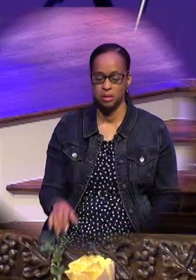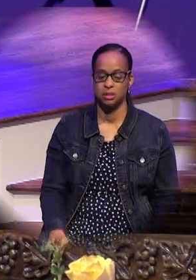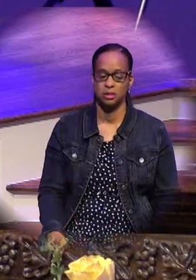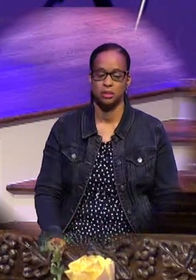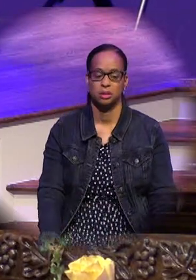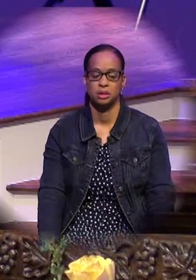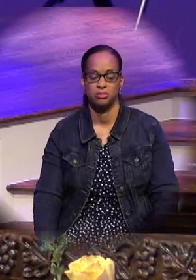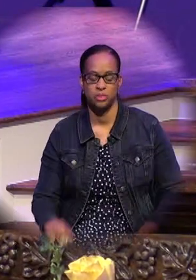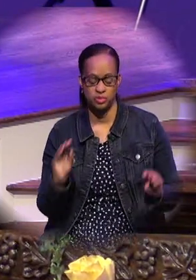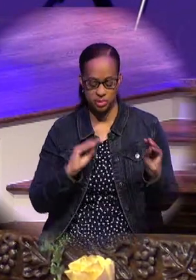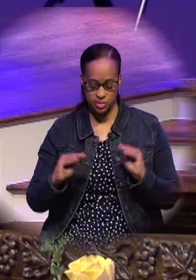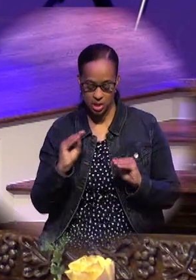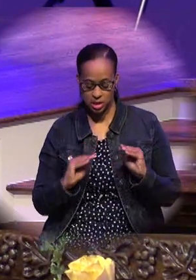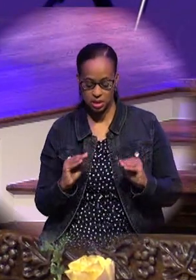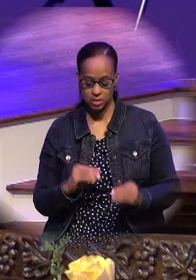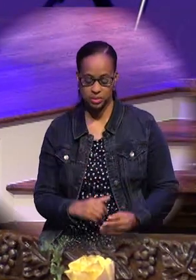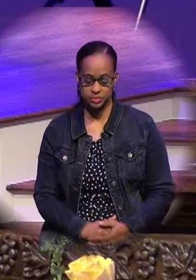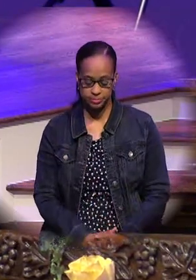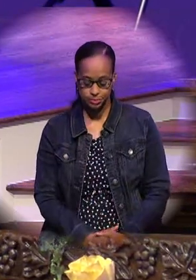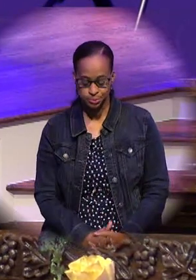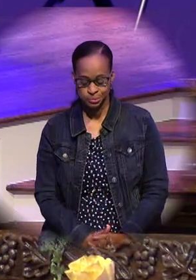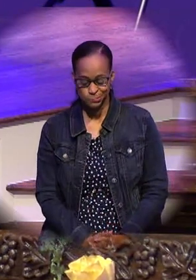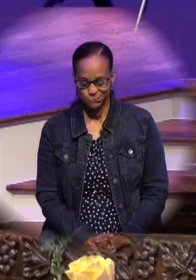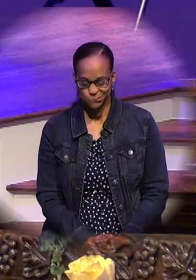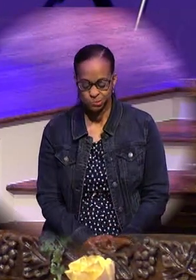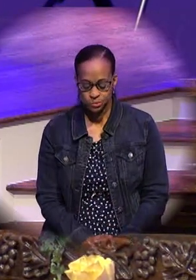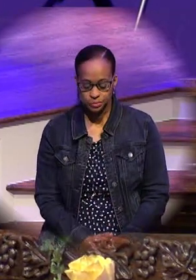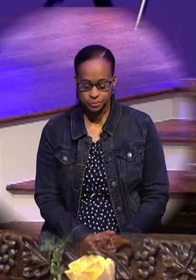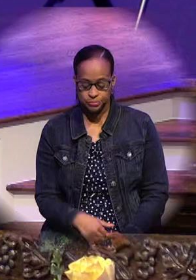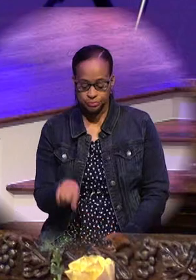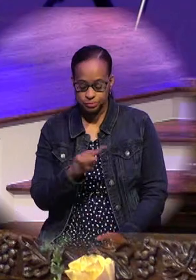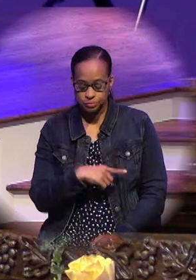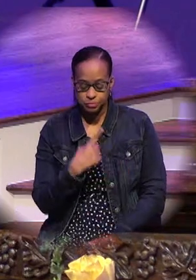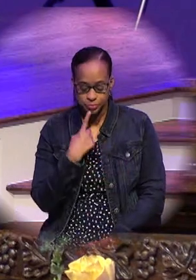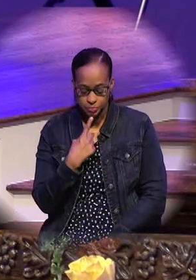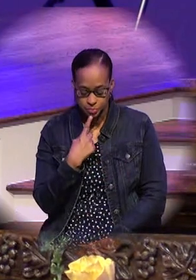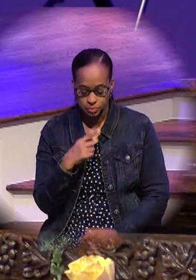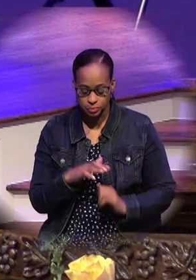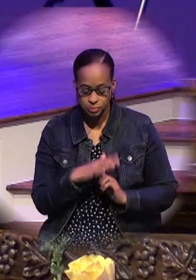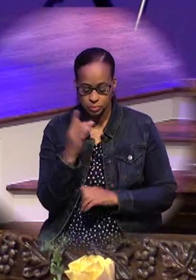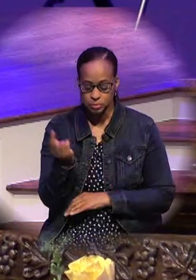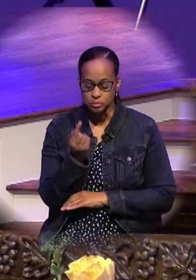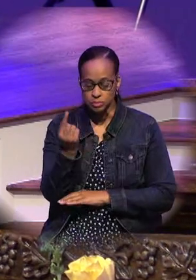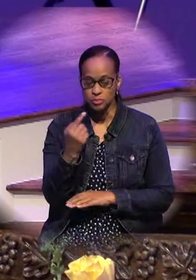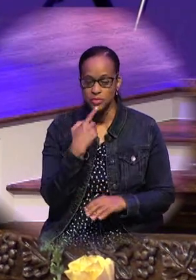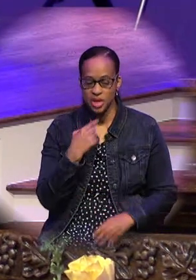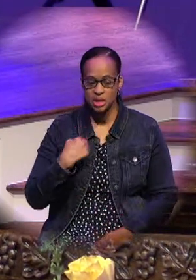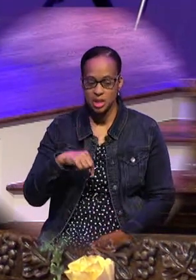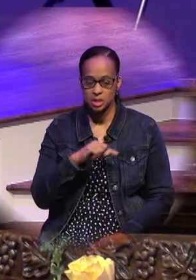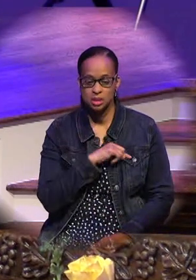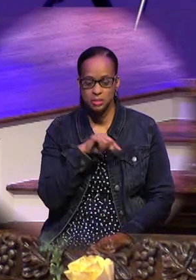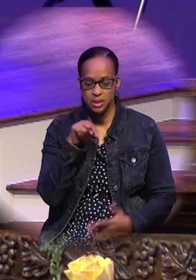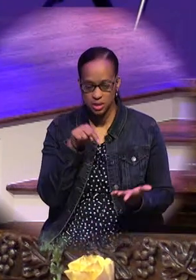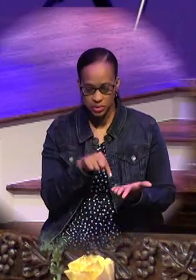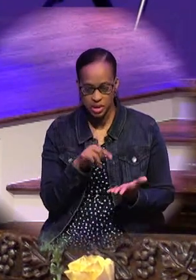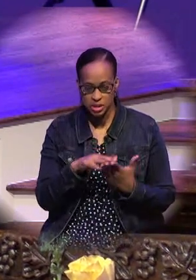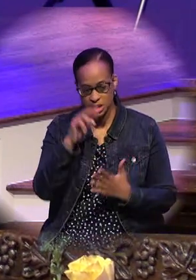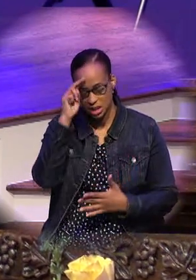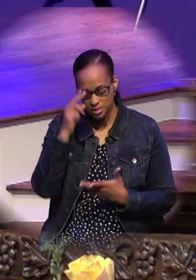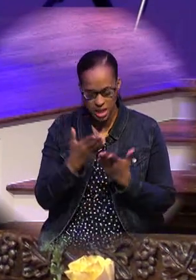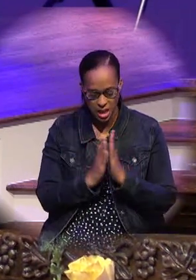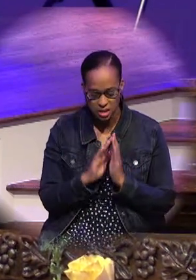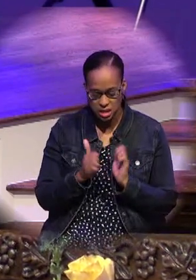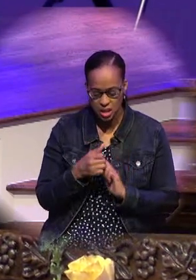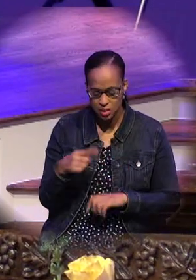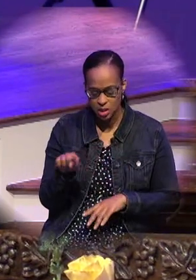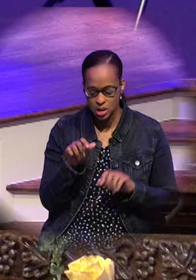moves among you. In fact, it goes so far as really to say, look, there's only one who can tell us about such things. Nicodemus asked, how can